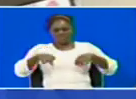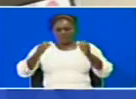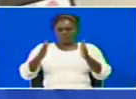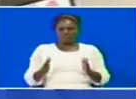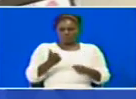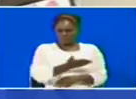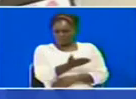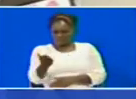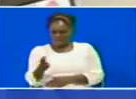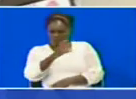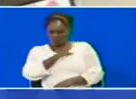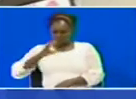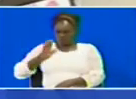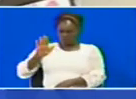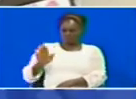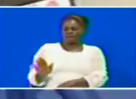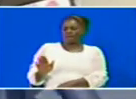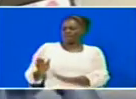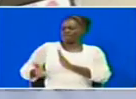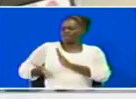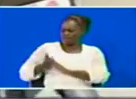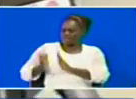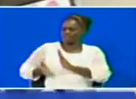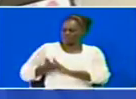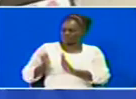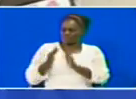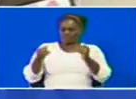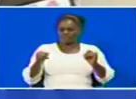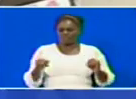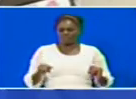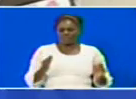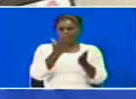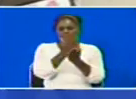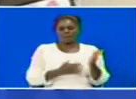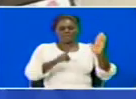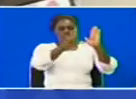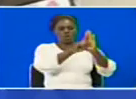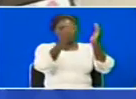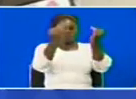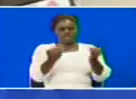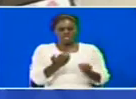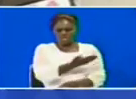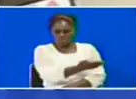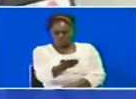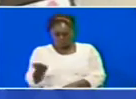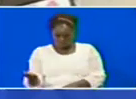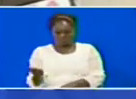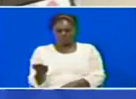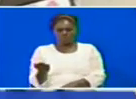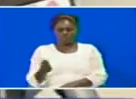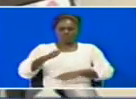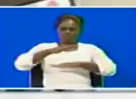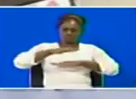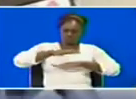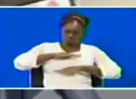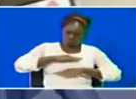that you and your commissioners will immediately implement the part of the law that requires you to be